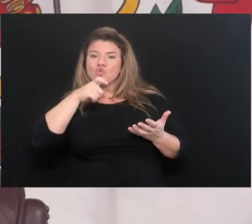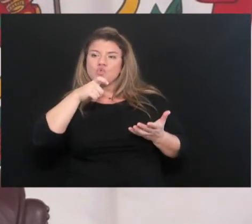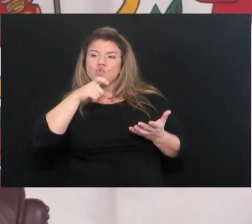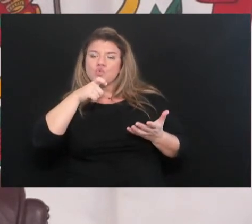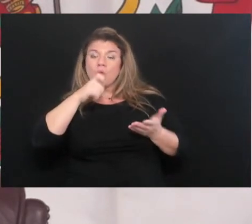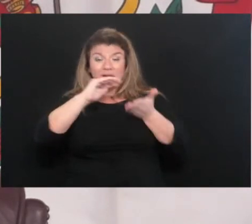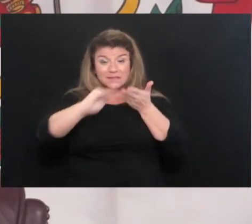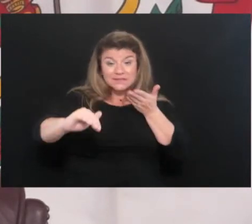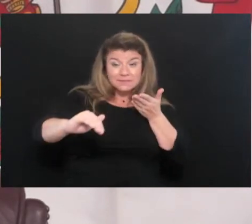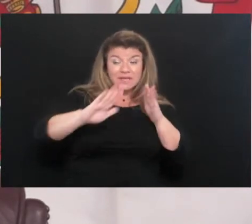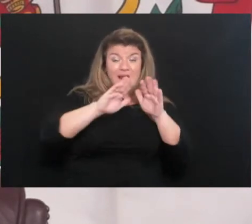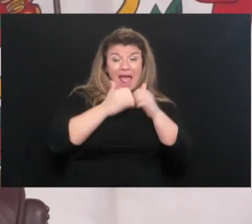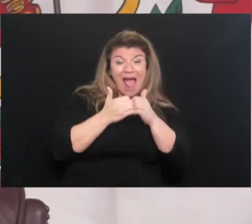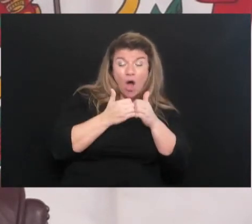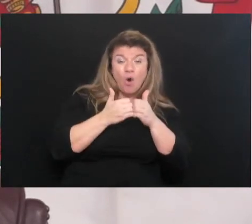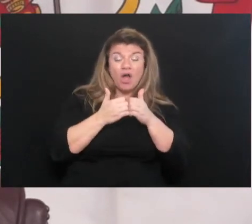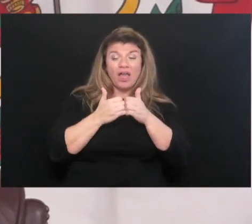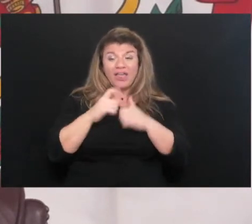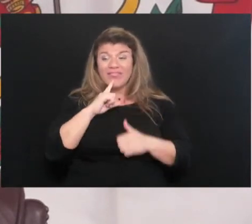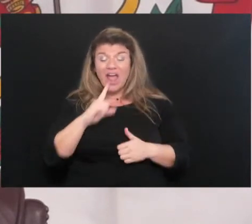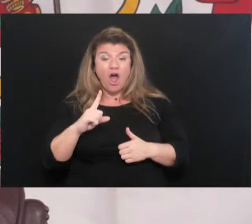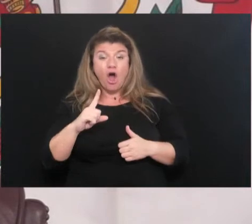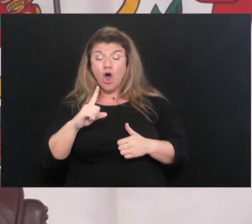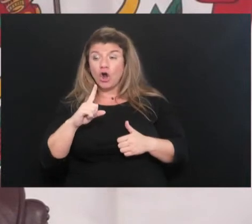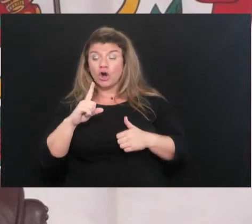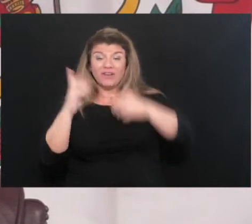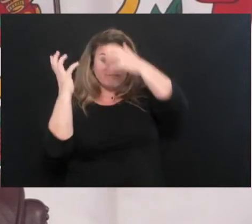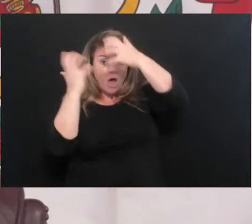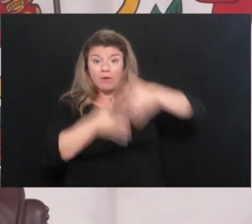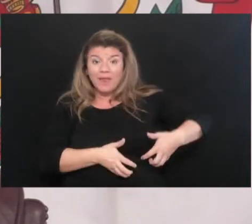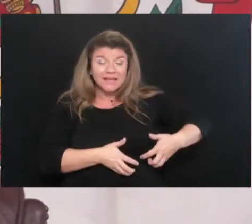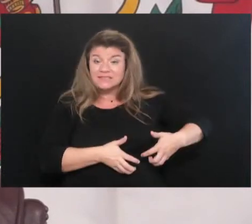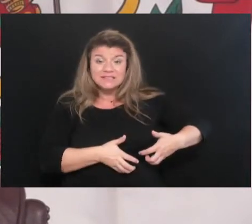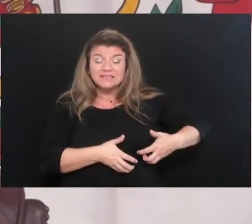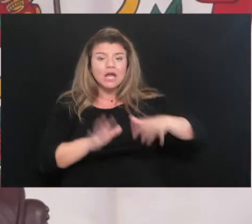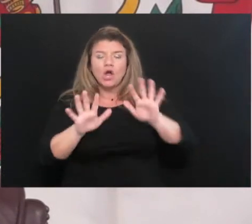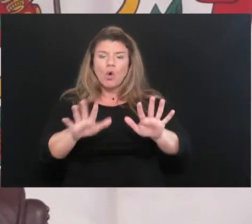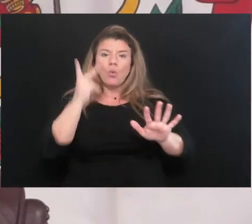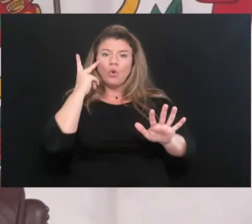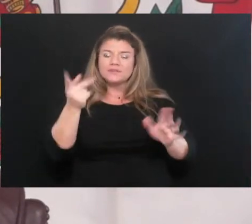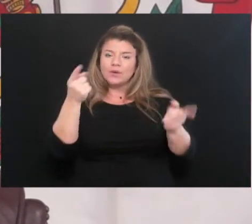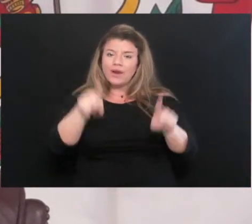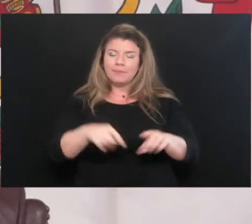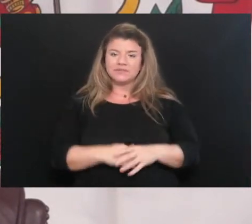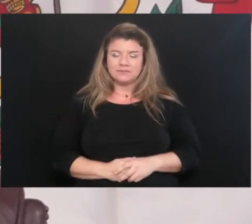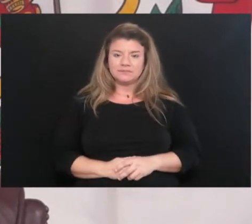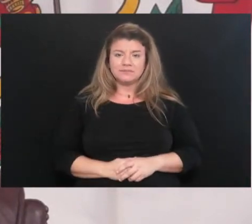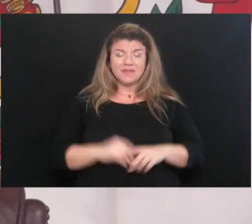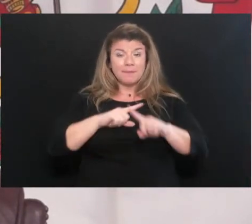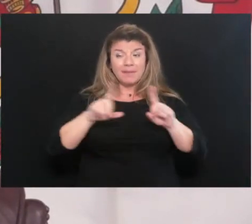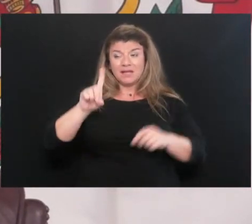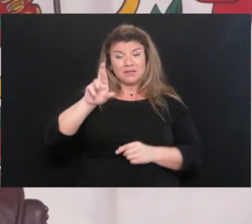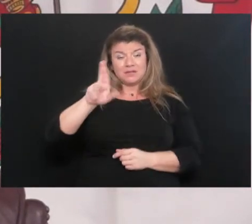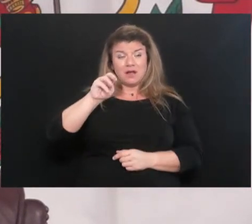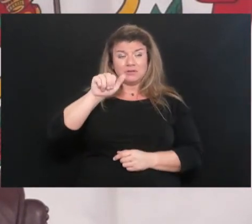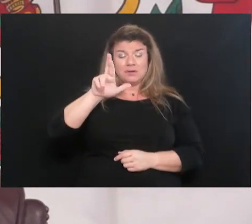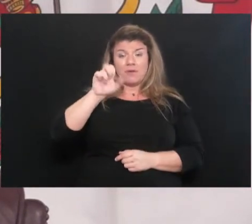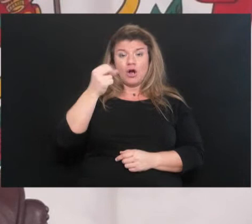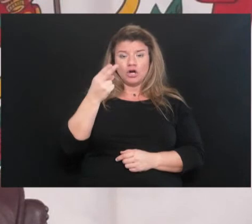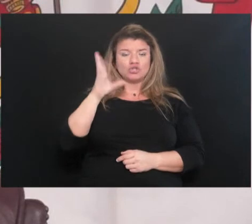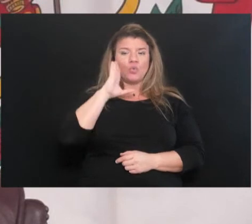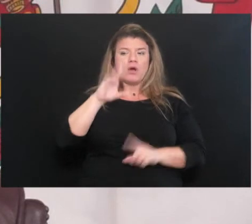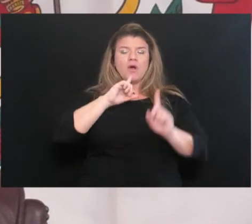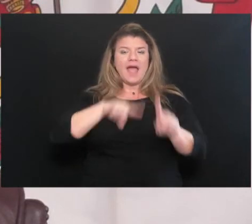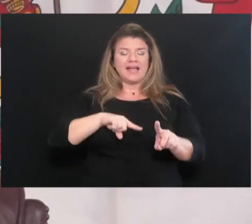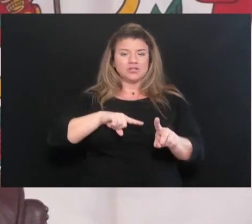those exemptions and how they ought to all fall into place and everything. Well, we'll see what happens there. But Dr. Marsh is going to